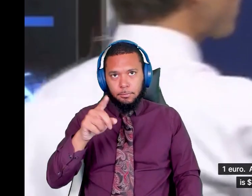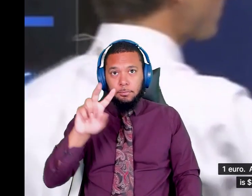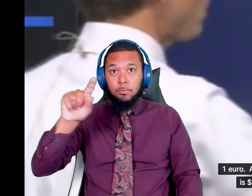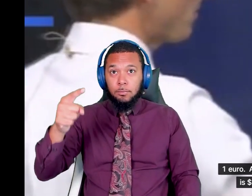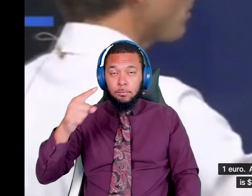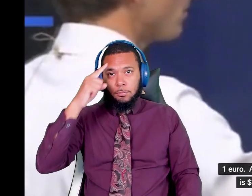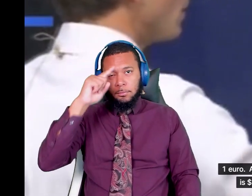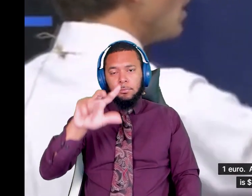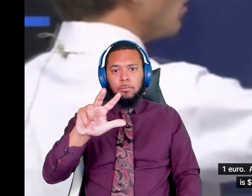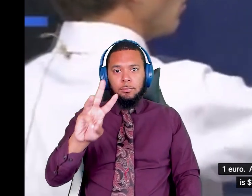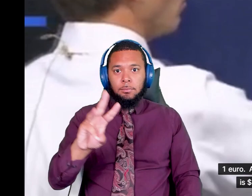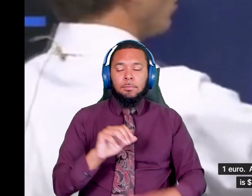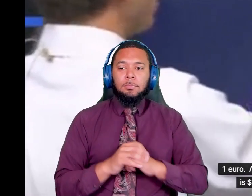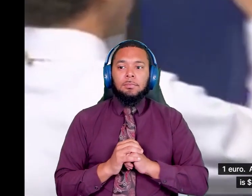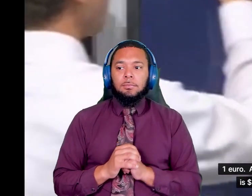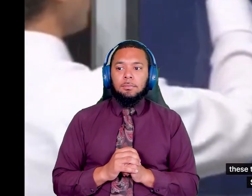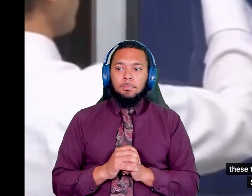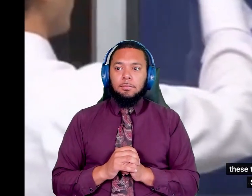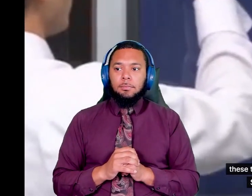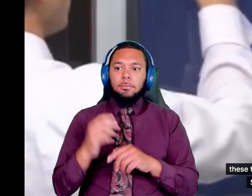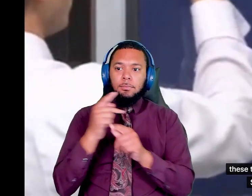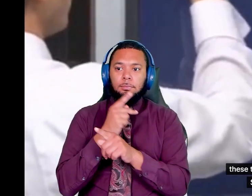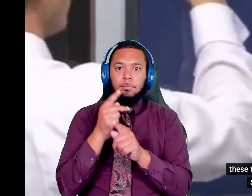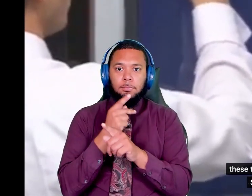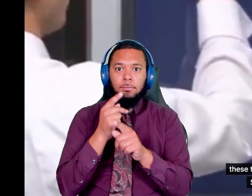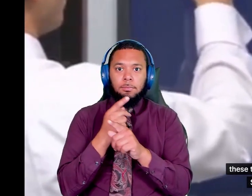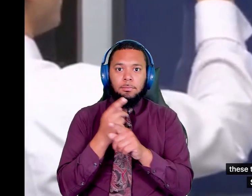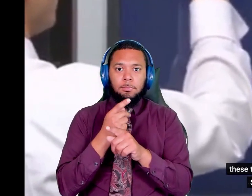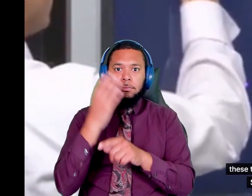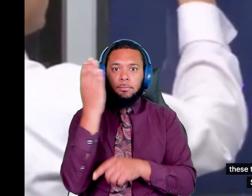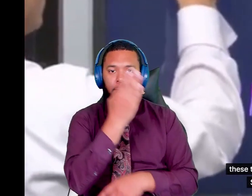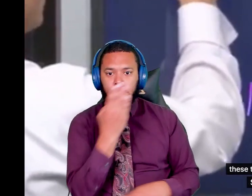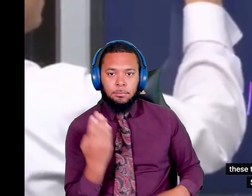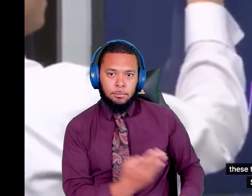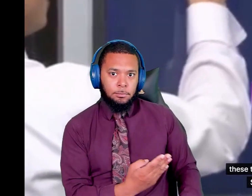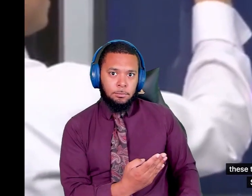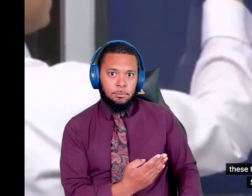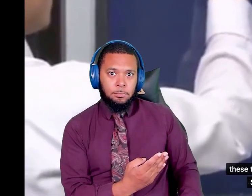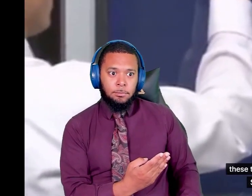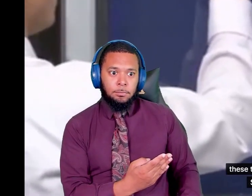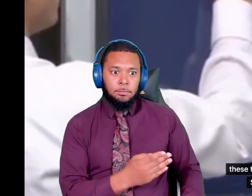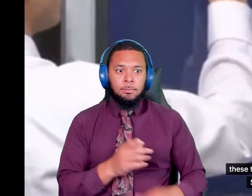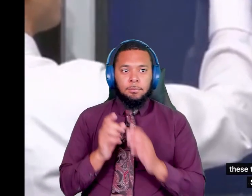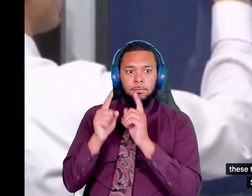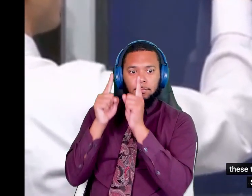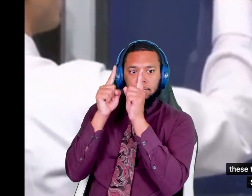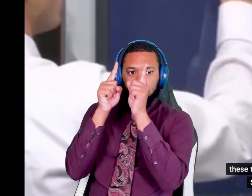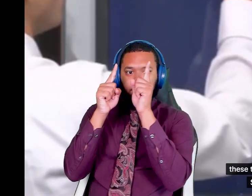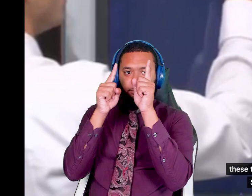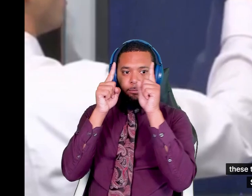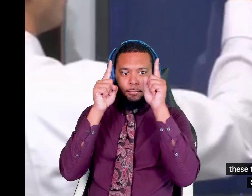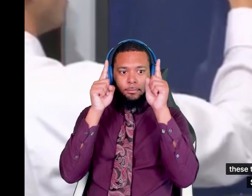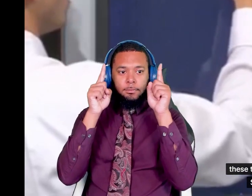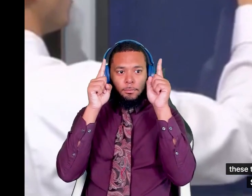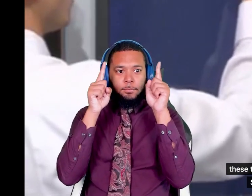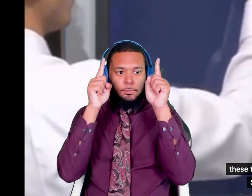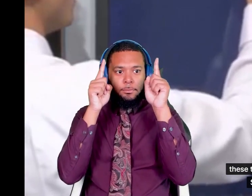$1.36. When we multiply these together, we get 15 euros times